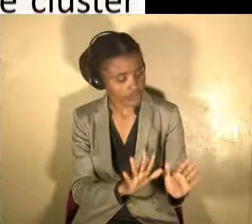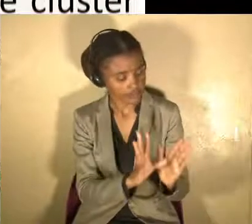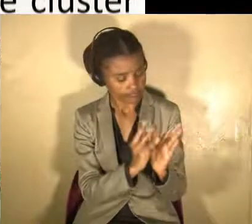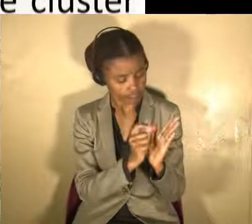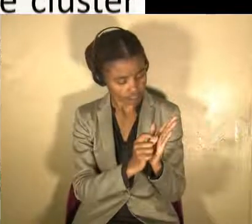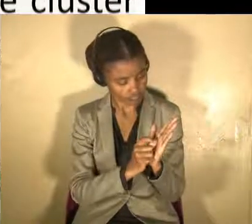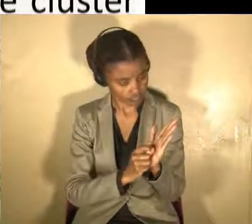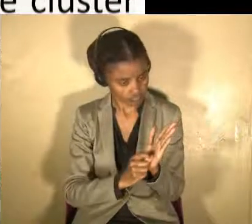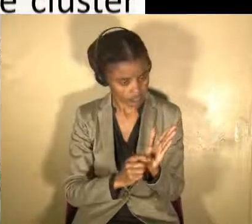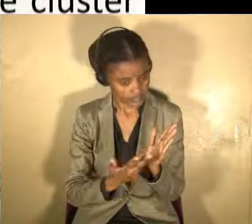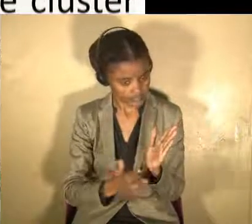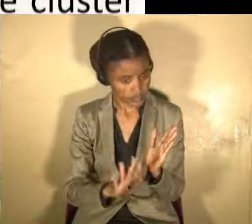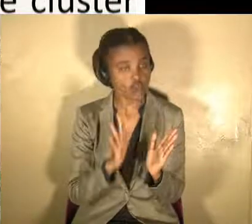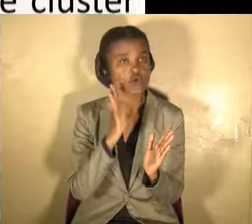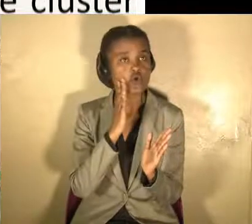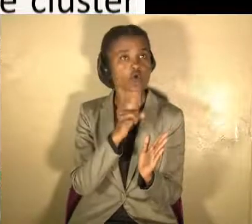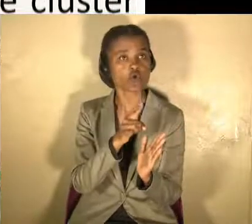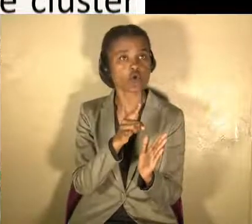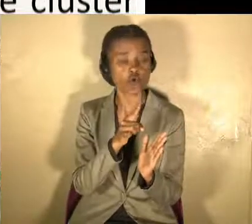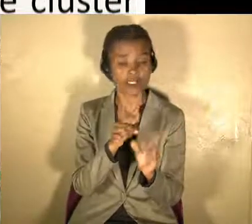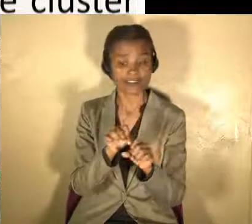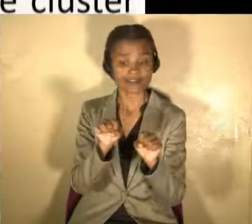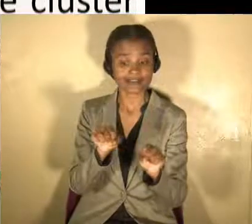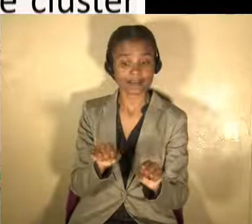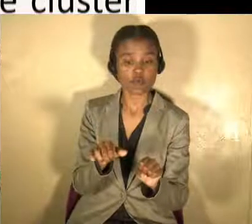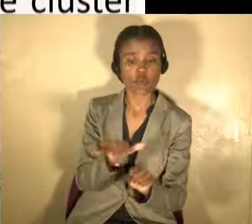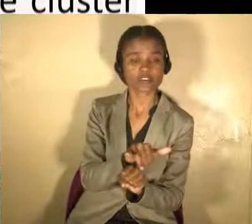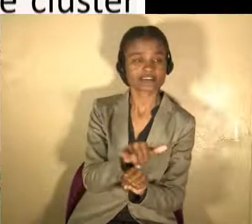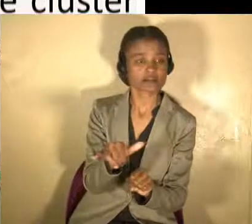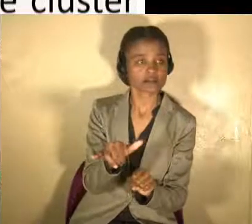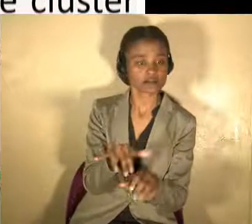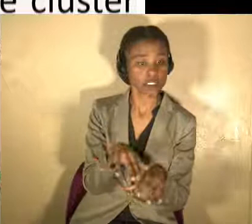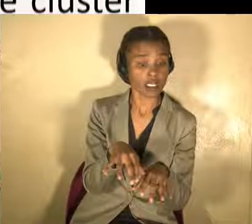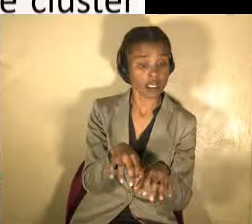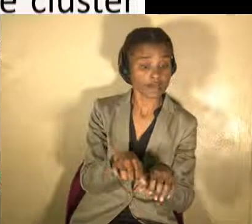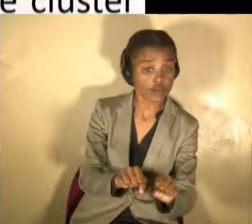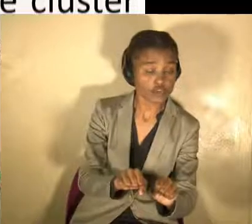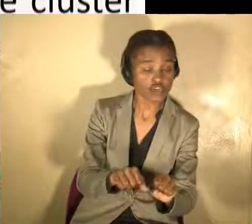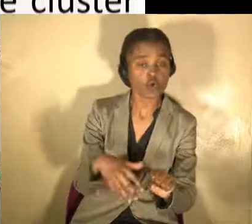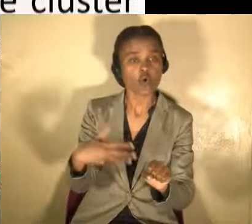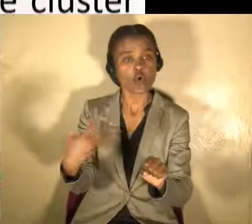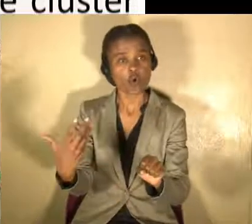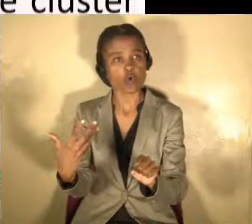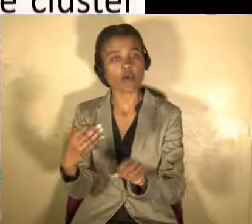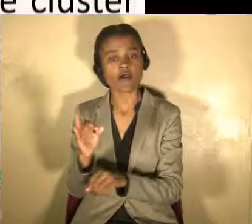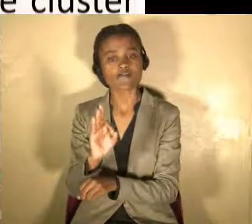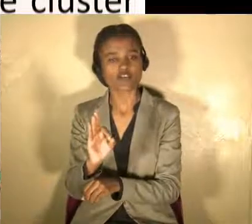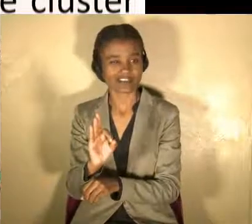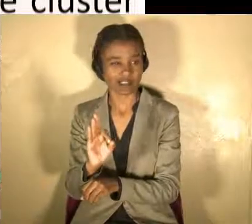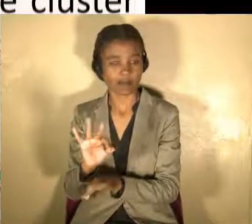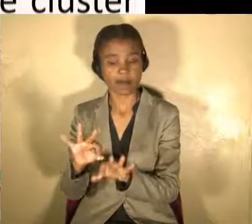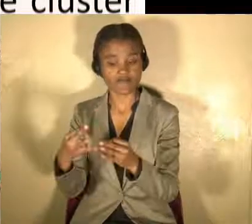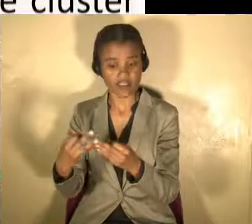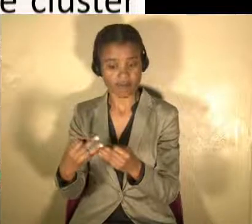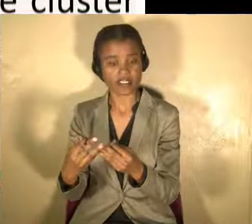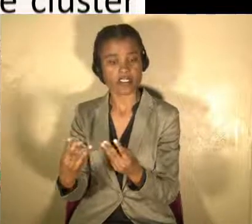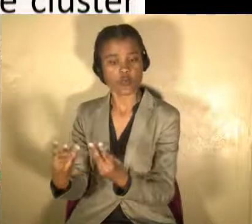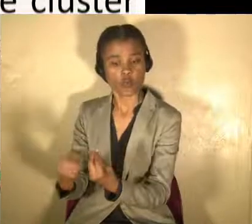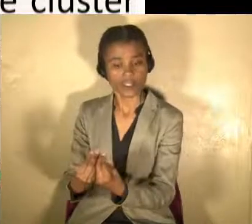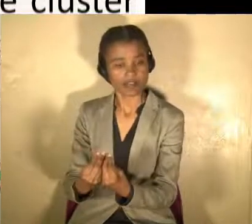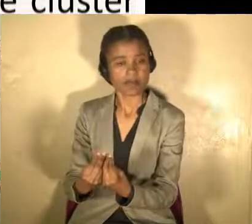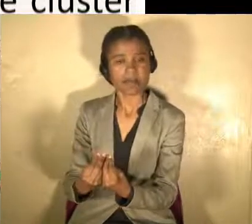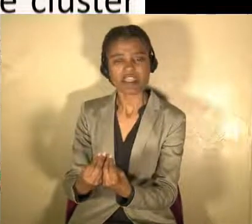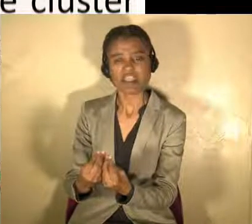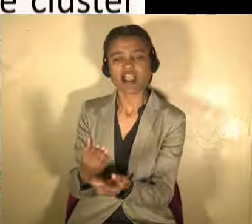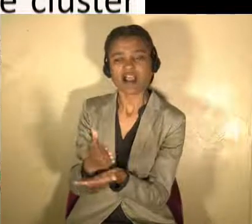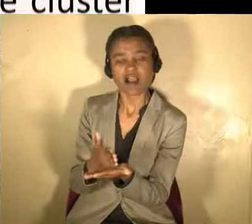through the adoption system. And noting that such adoption placements would firstly be